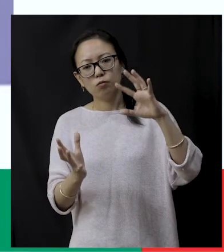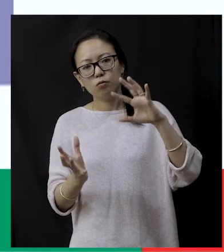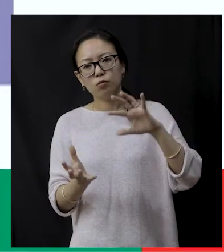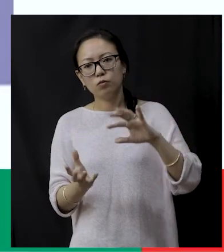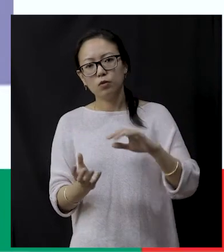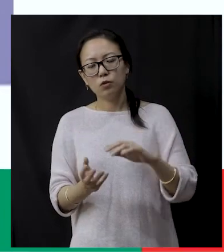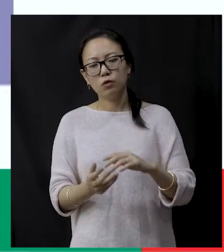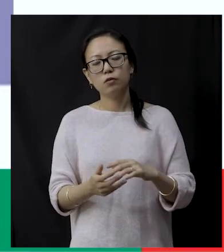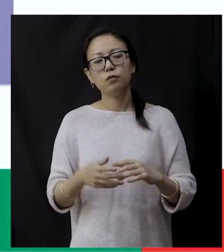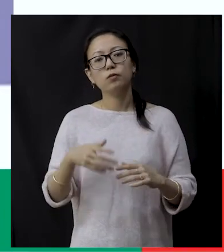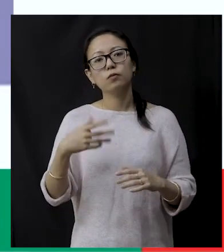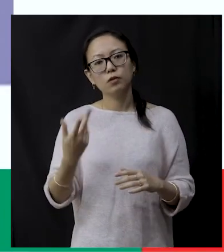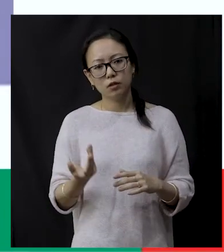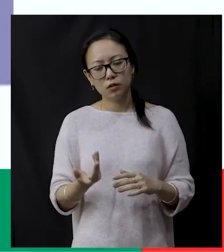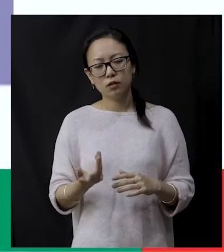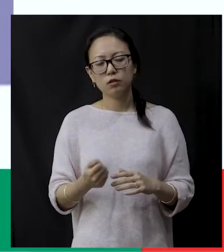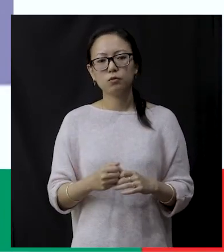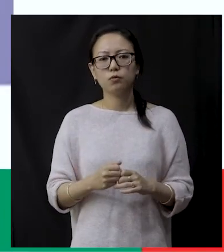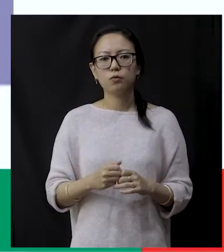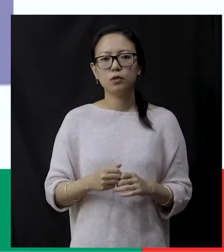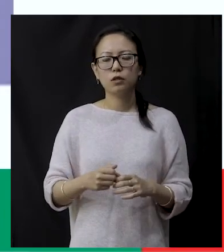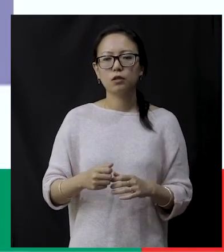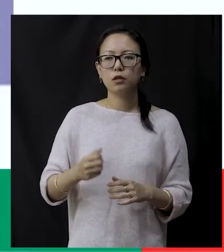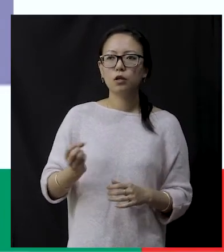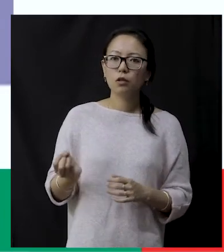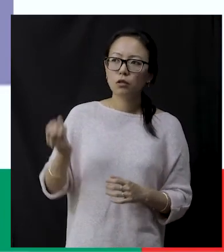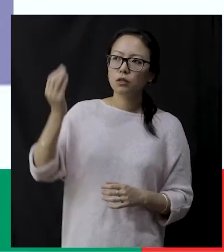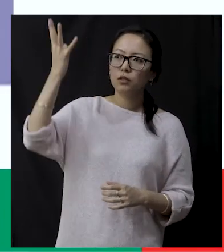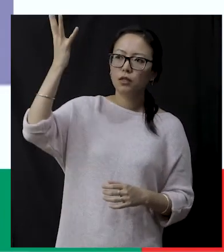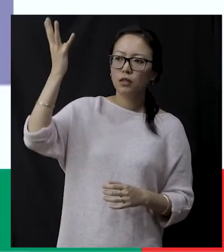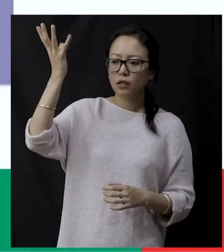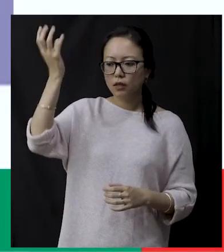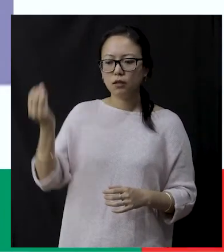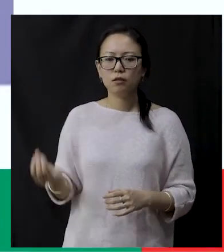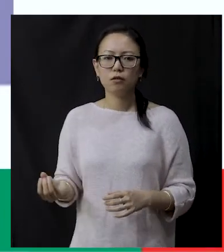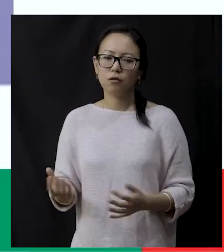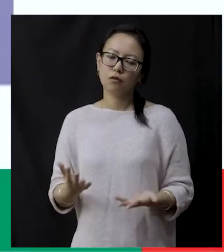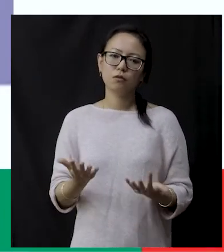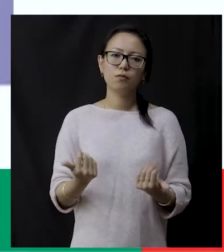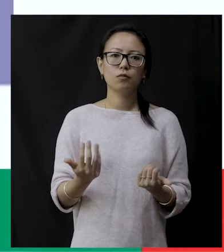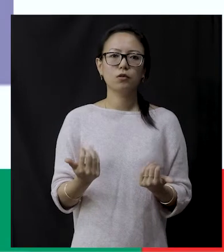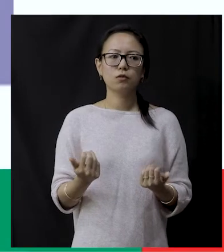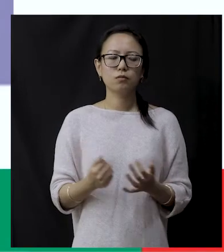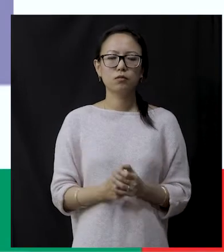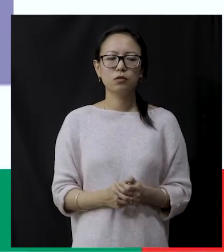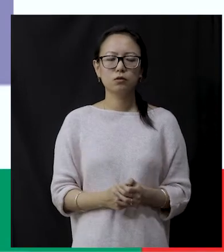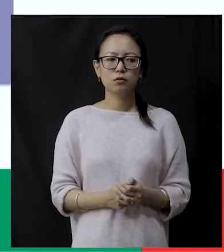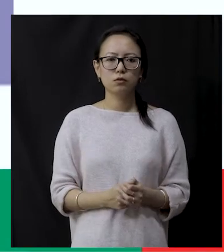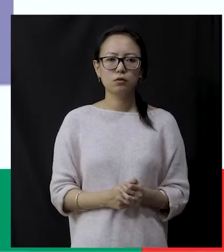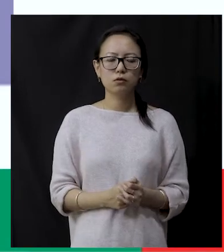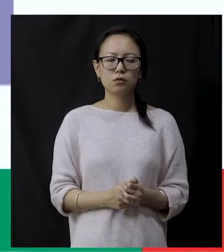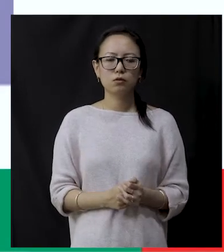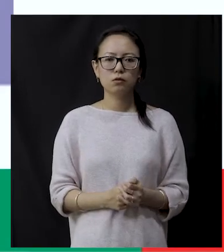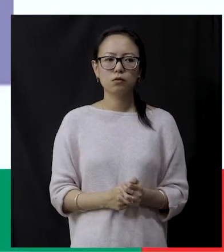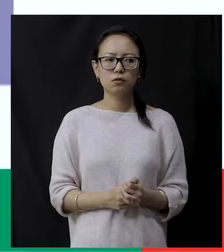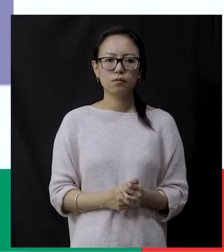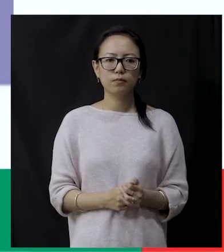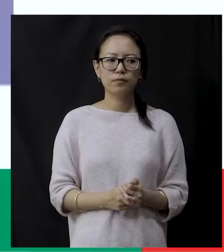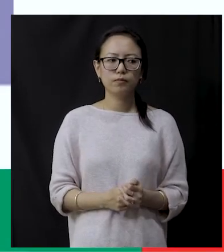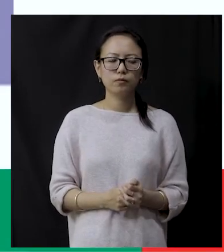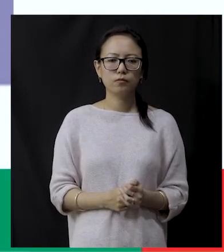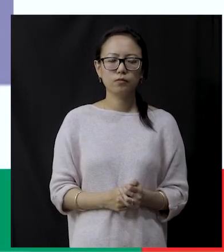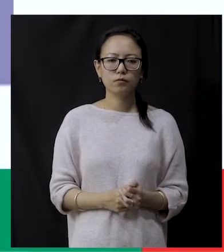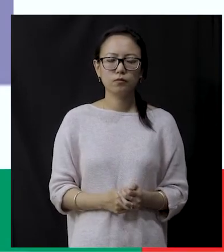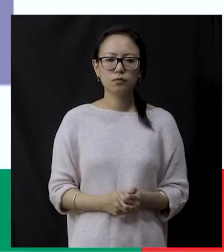night. Okay? Because of the rotation of the Earth, we have